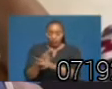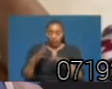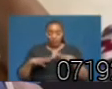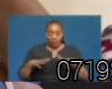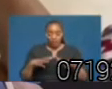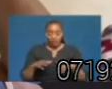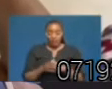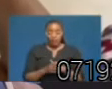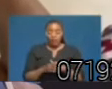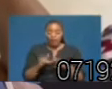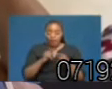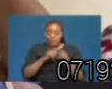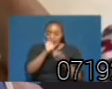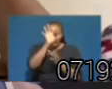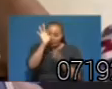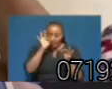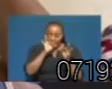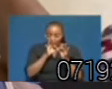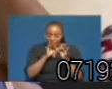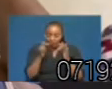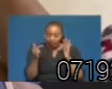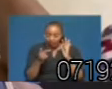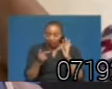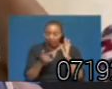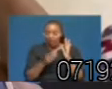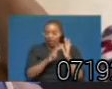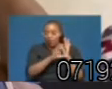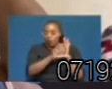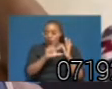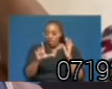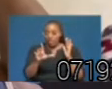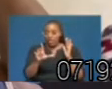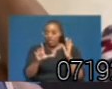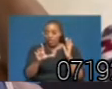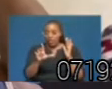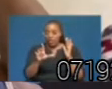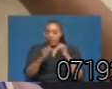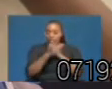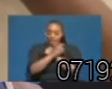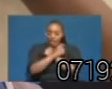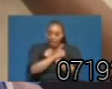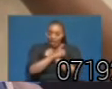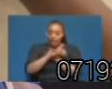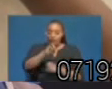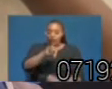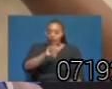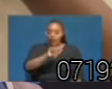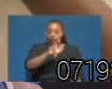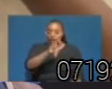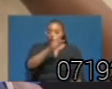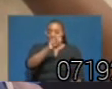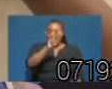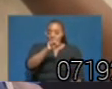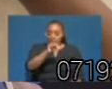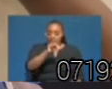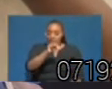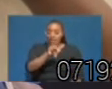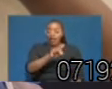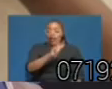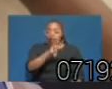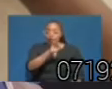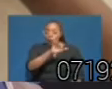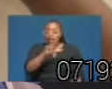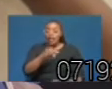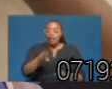But in particular, he loved Martin. The will also gave him some